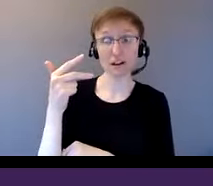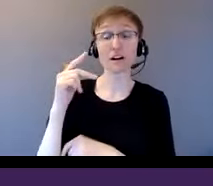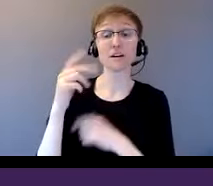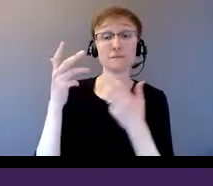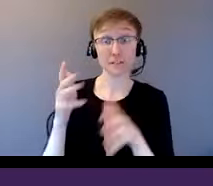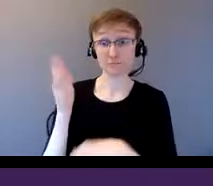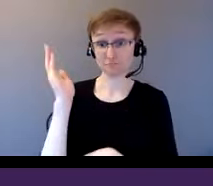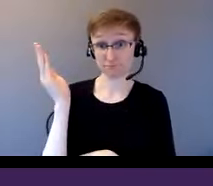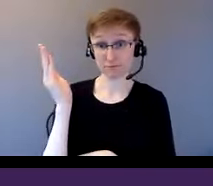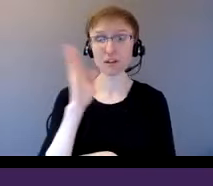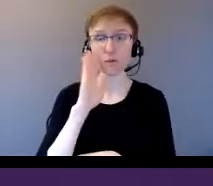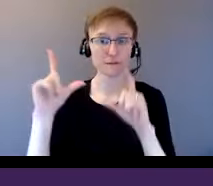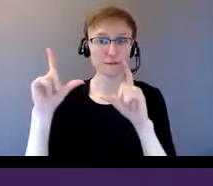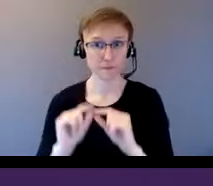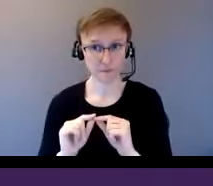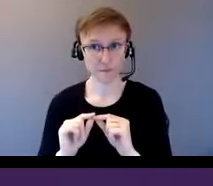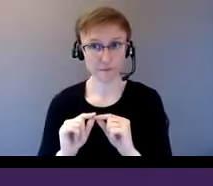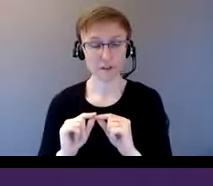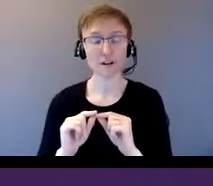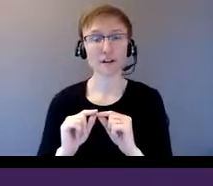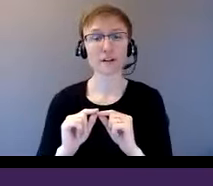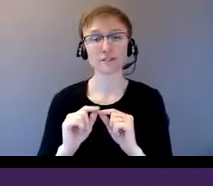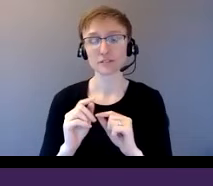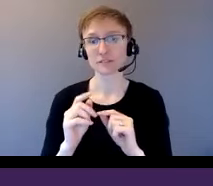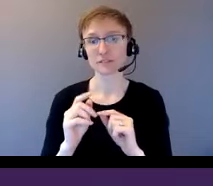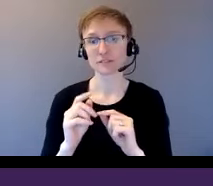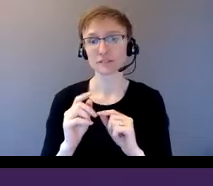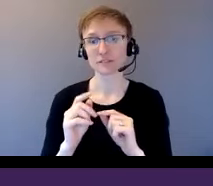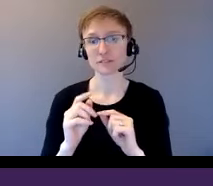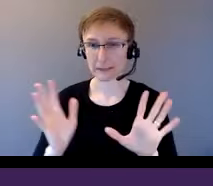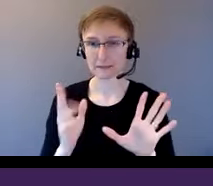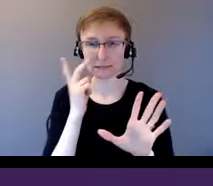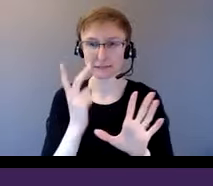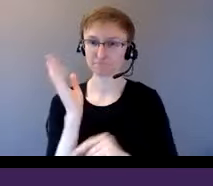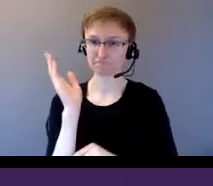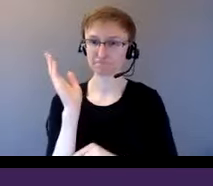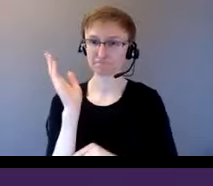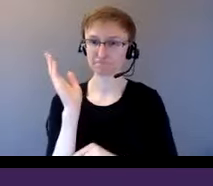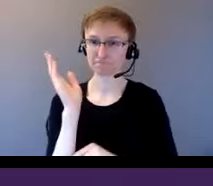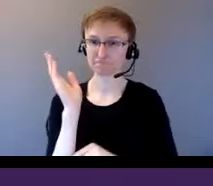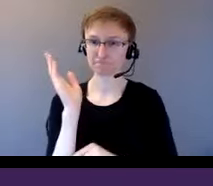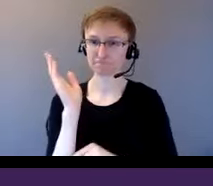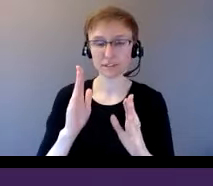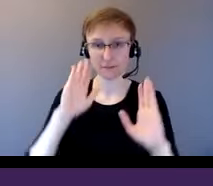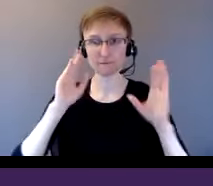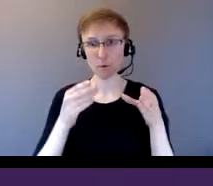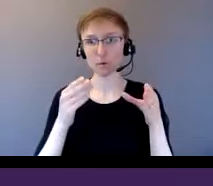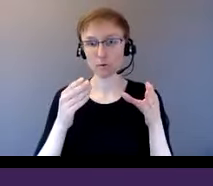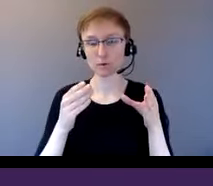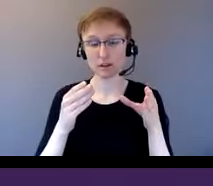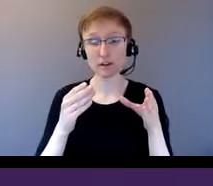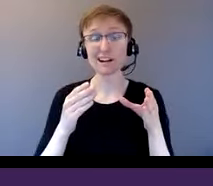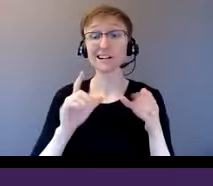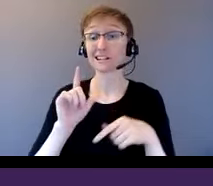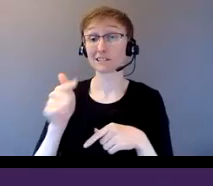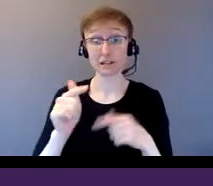going for the presenters, so we can focus on the presentation. And then when we have our panel